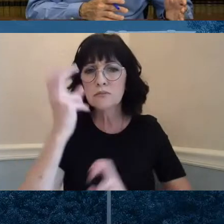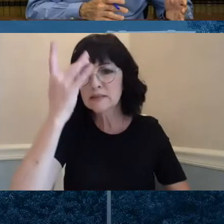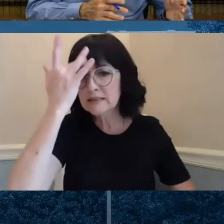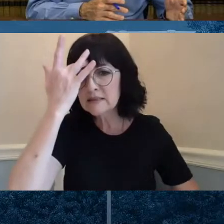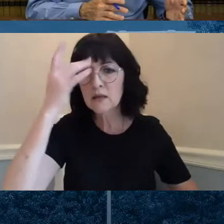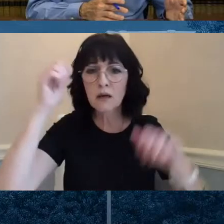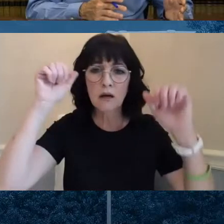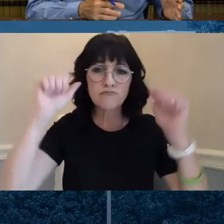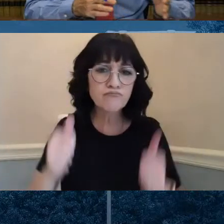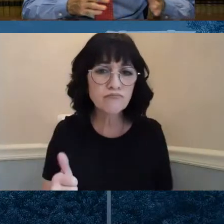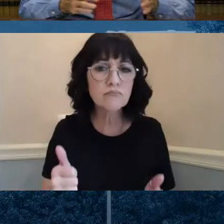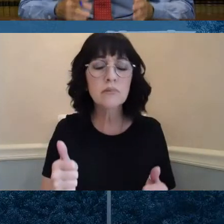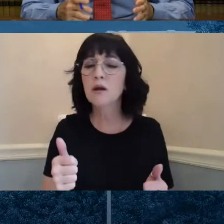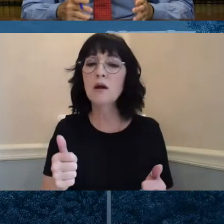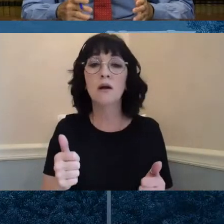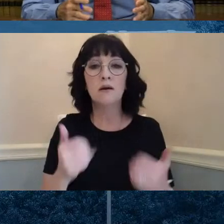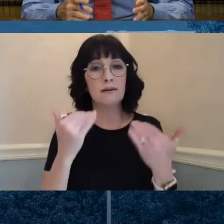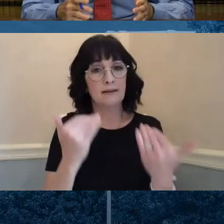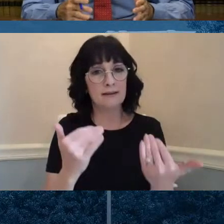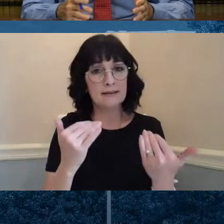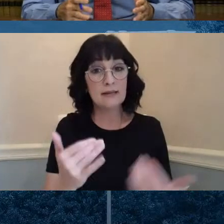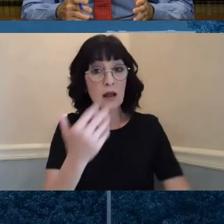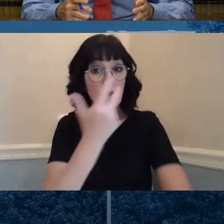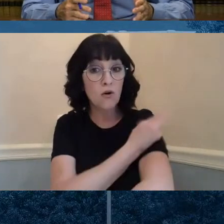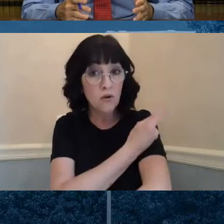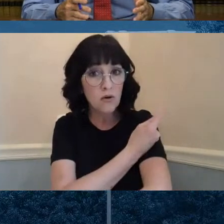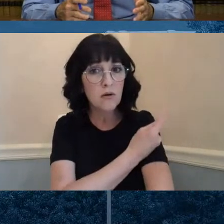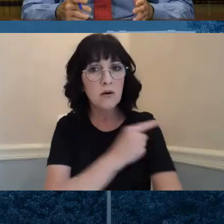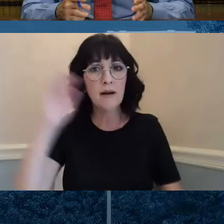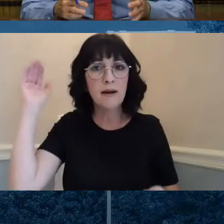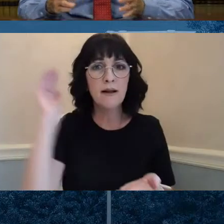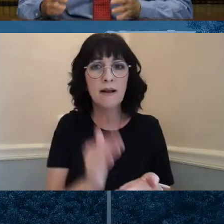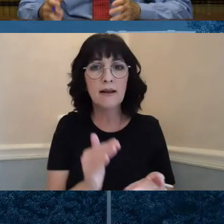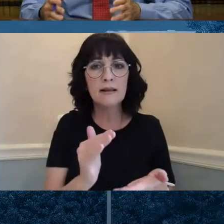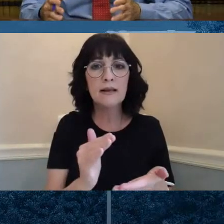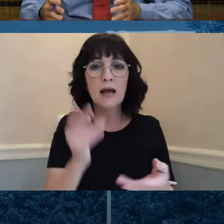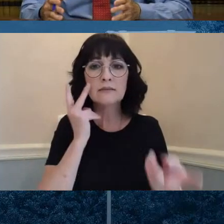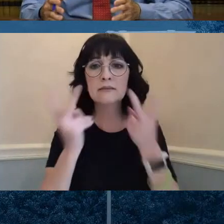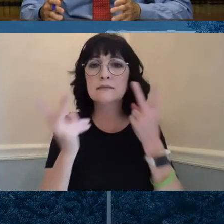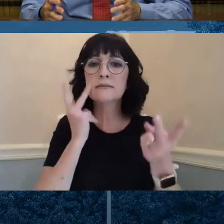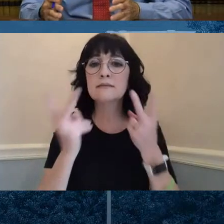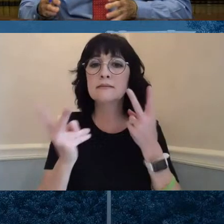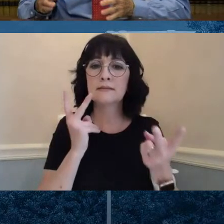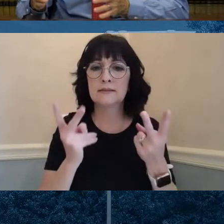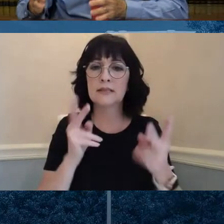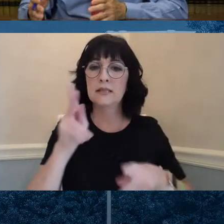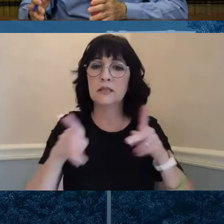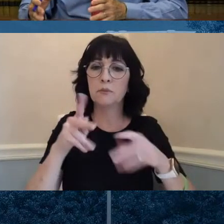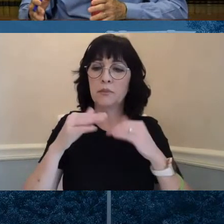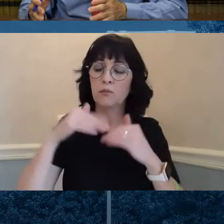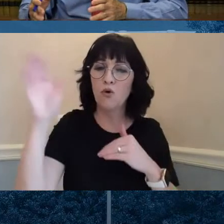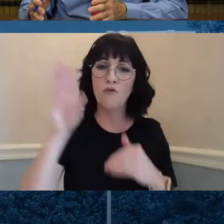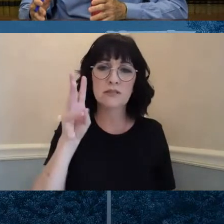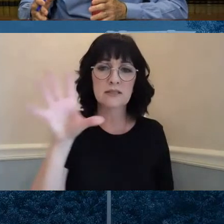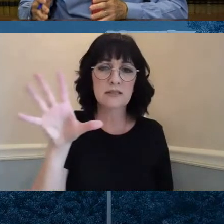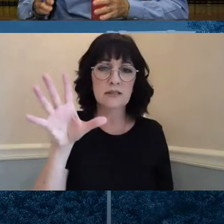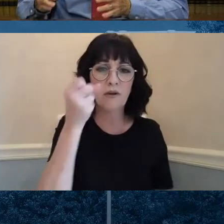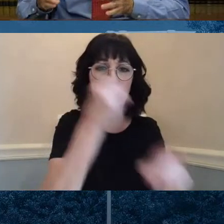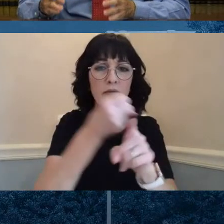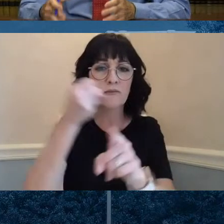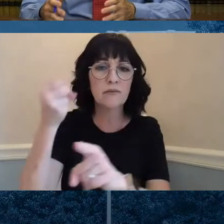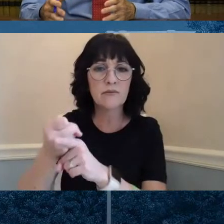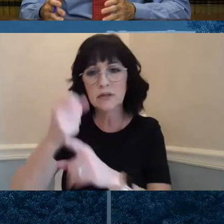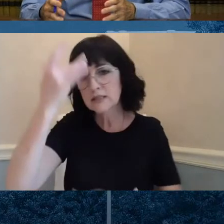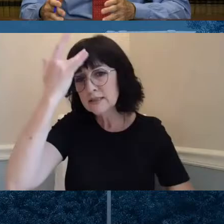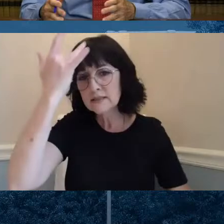get vaccinated like our 65 and older have done, with 85% at least one dose